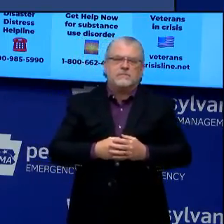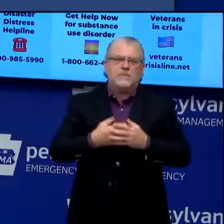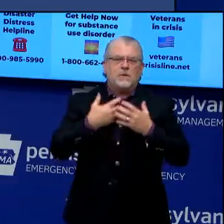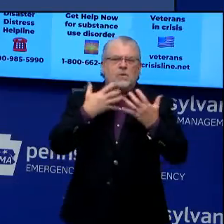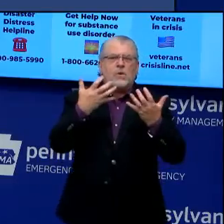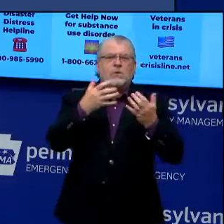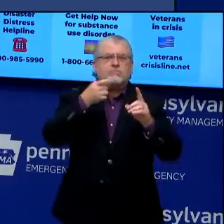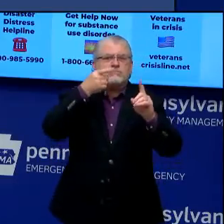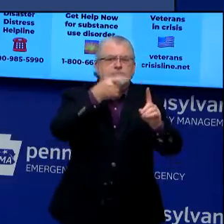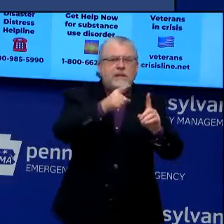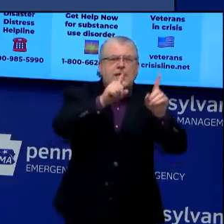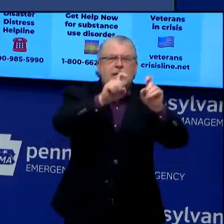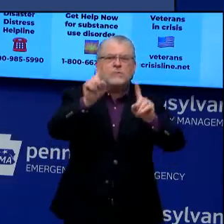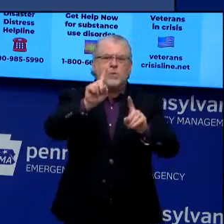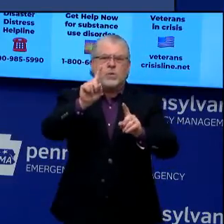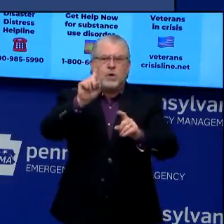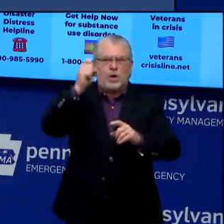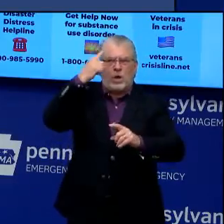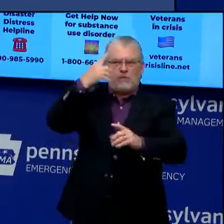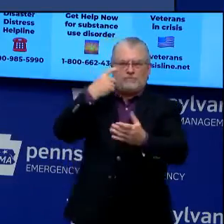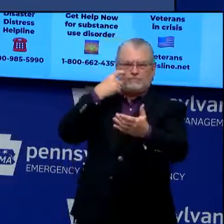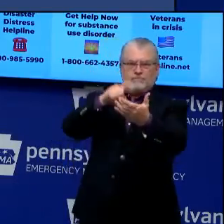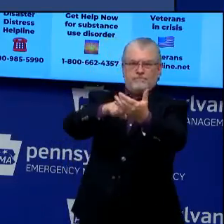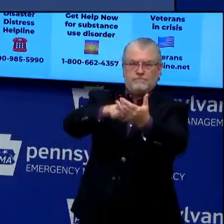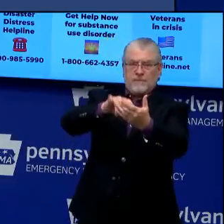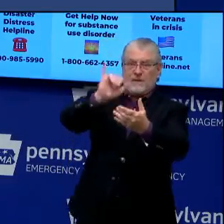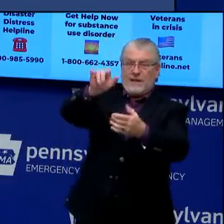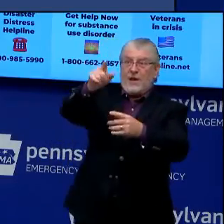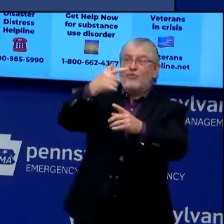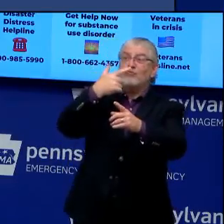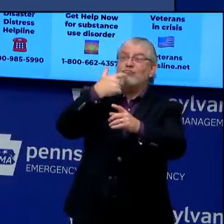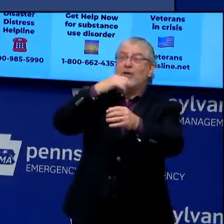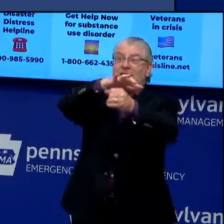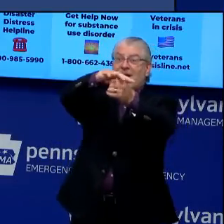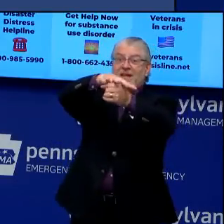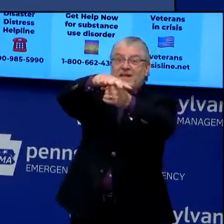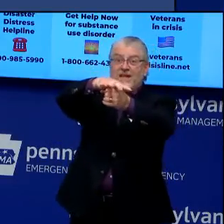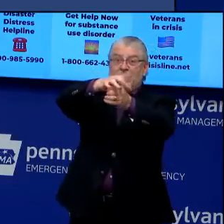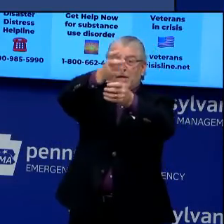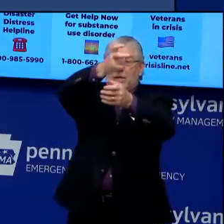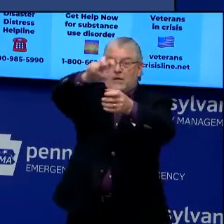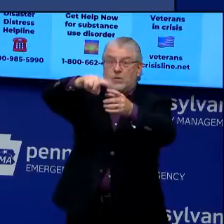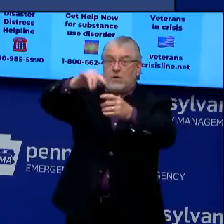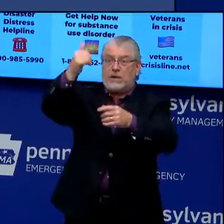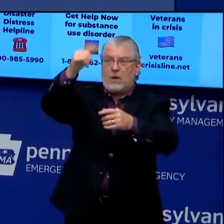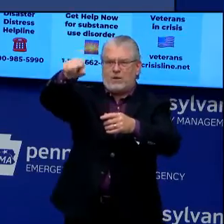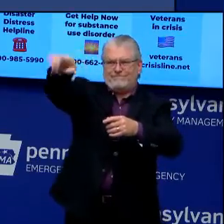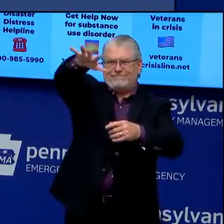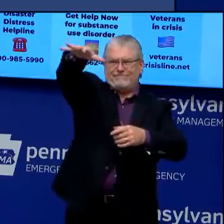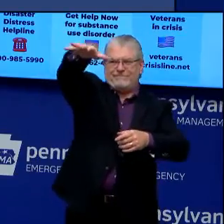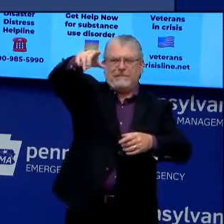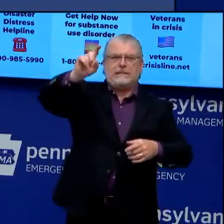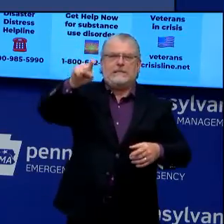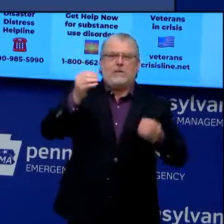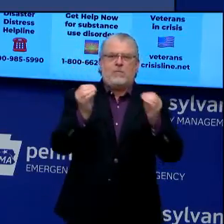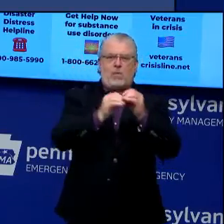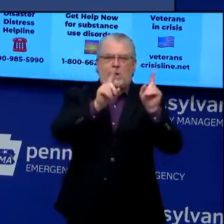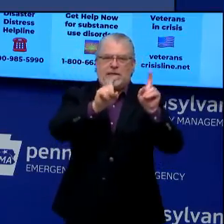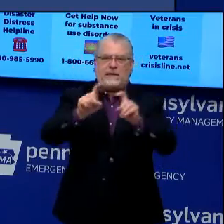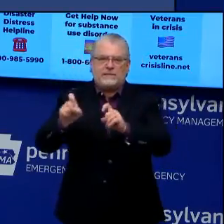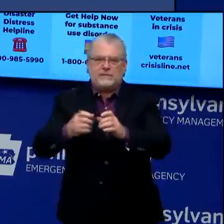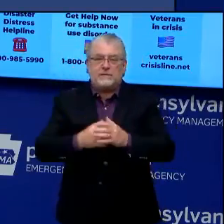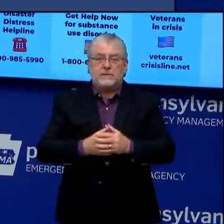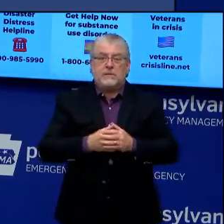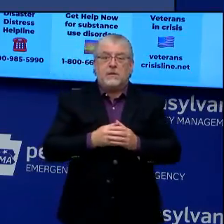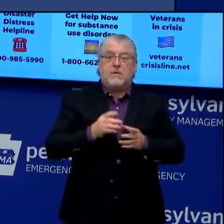governor identifies that will go from red to yellow. We're going to want to make sure that we're able to do testing of even mildly symptomatic